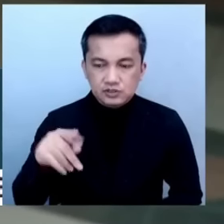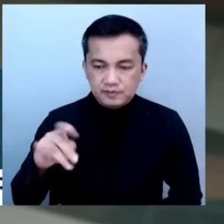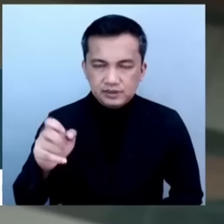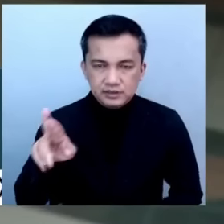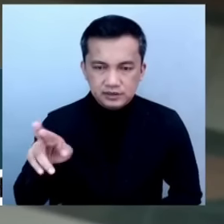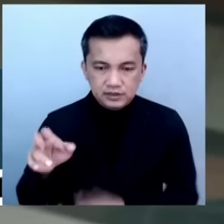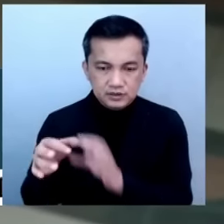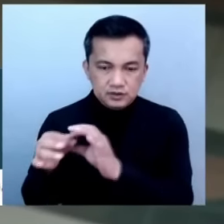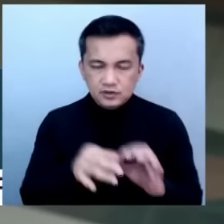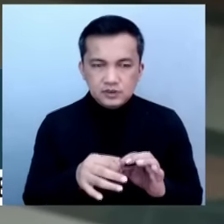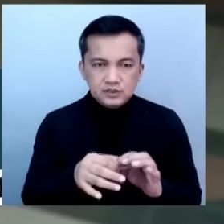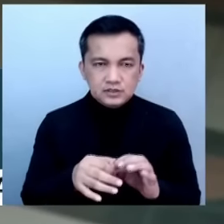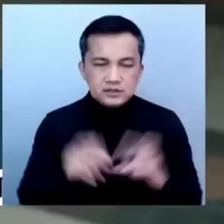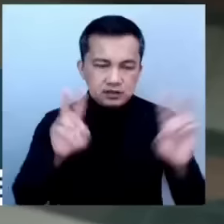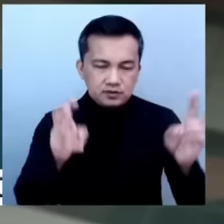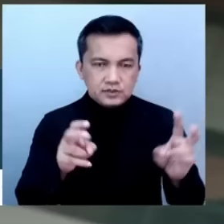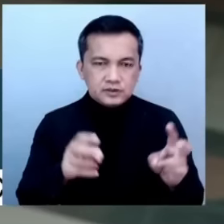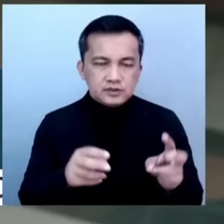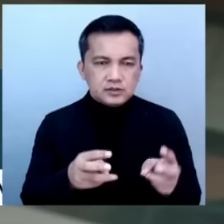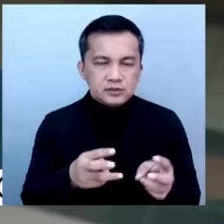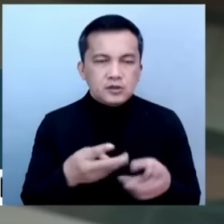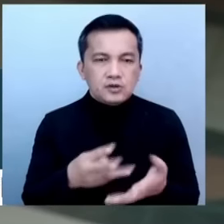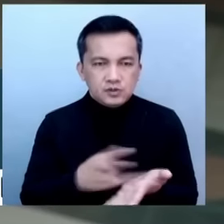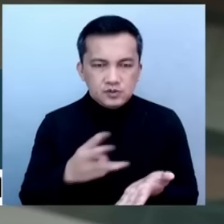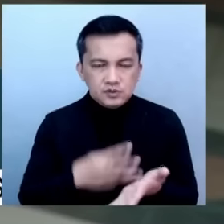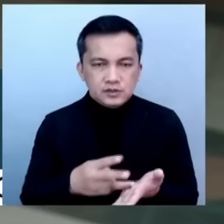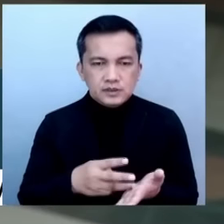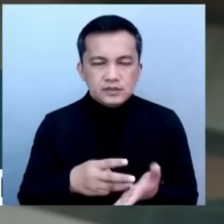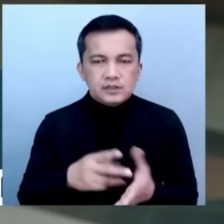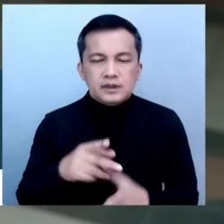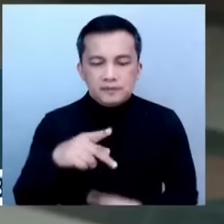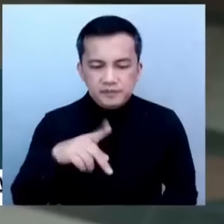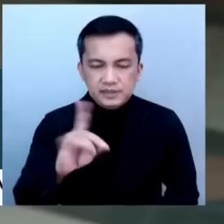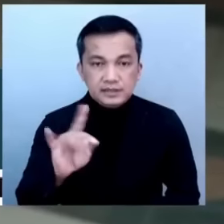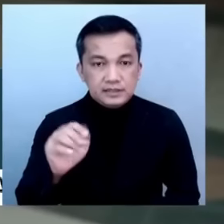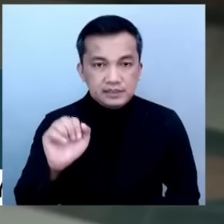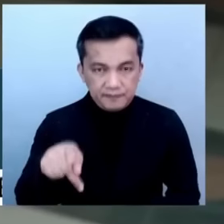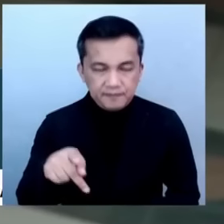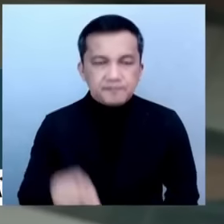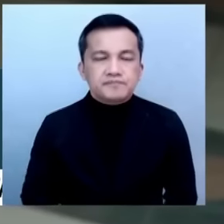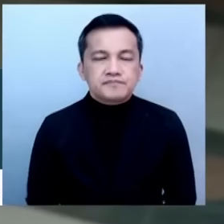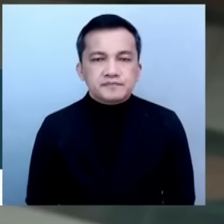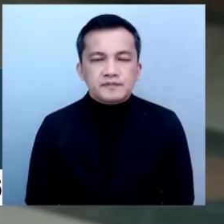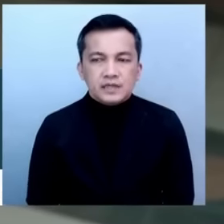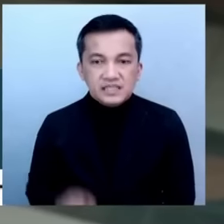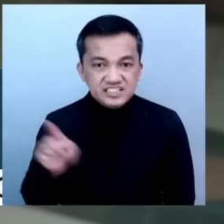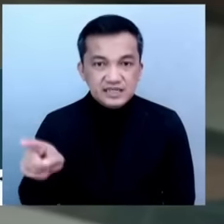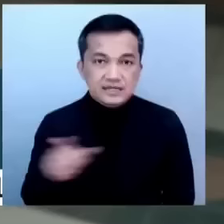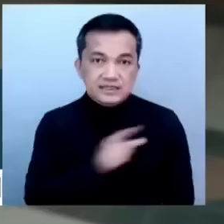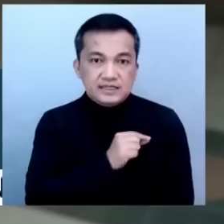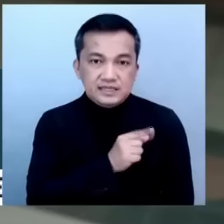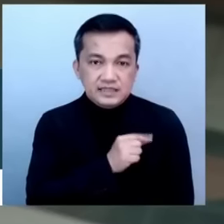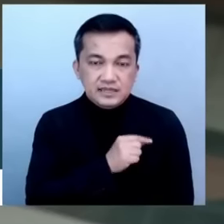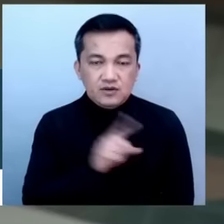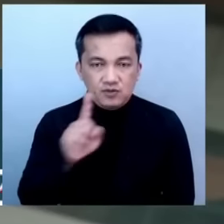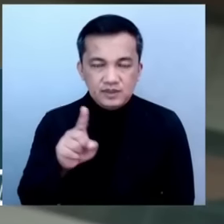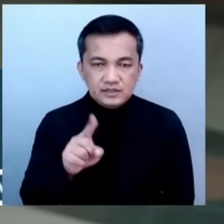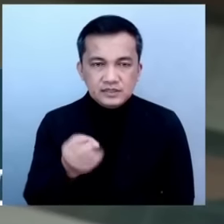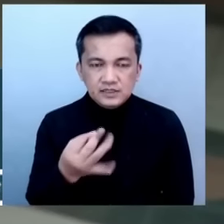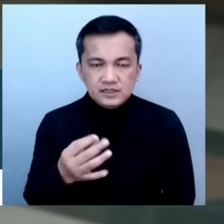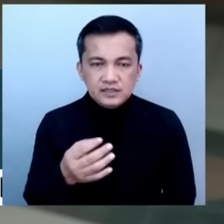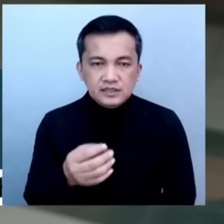connection with the alleged misuse of his Priority Development Assistance Fund, or PDAF. He is, however, guilty of one count of direct